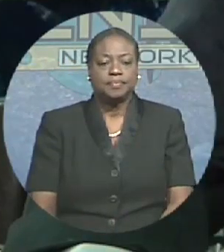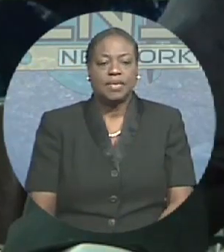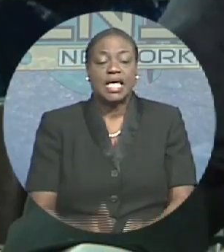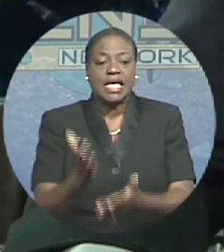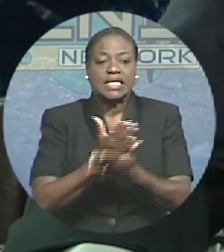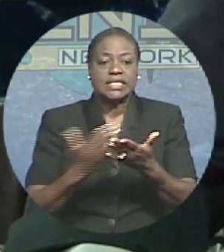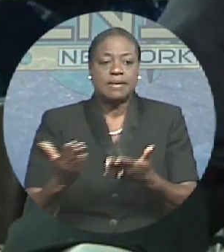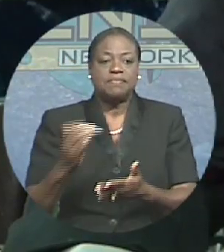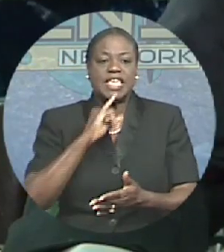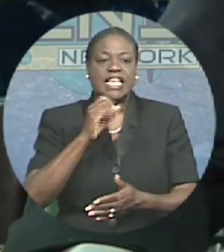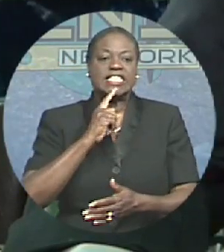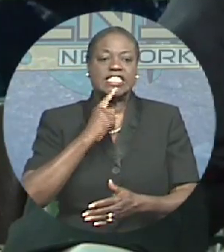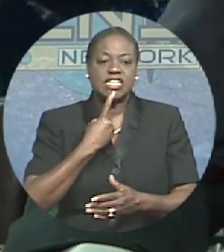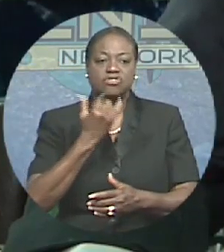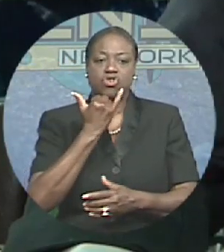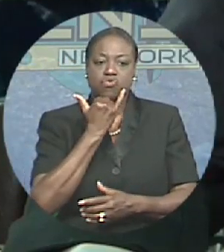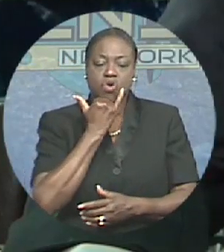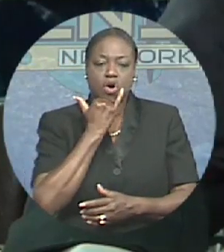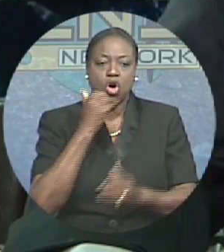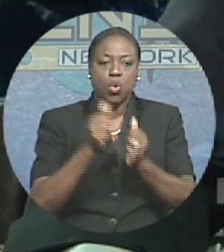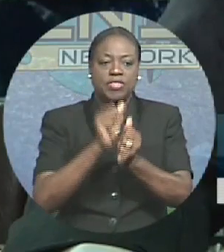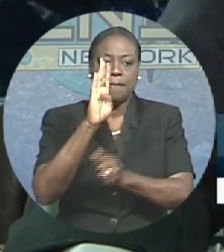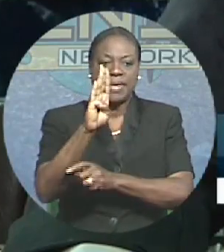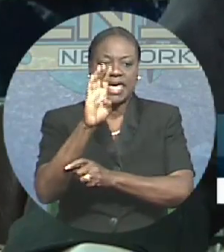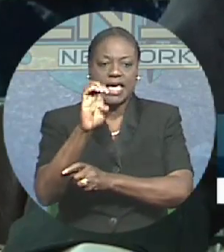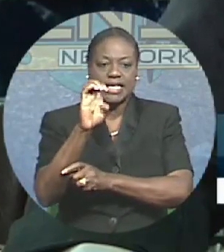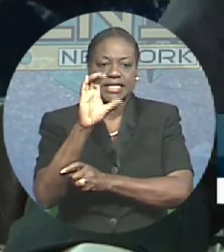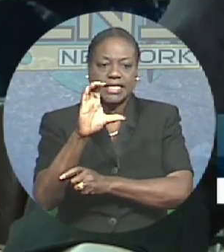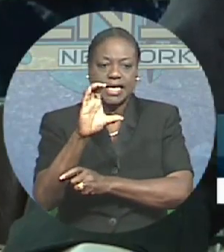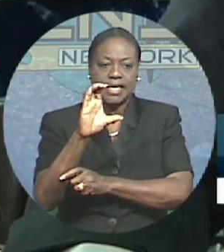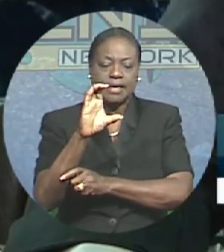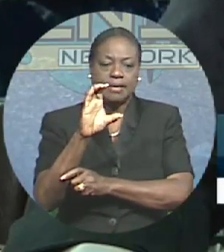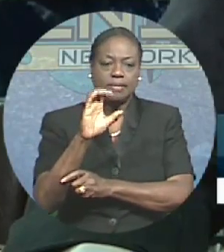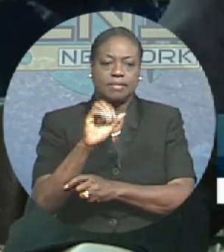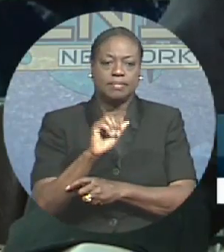Something is seriously wrong with BEC,